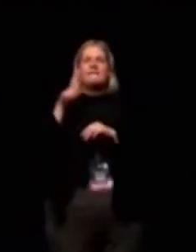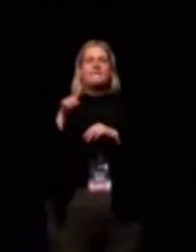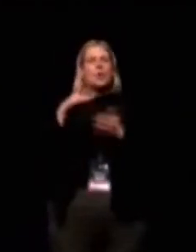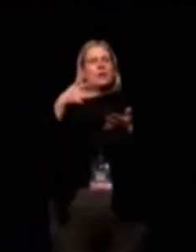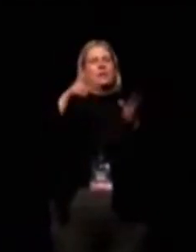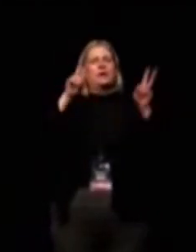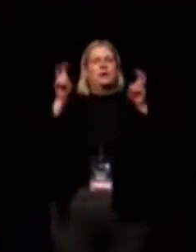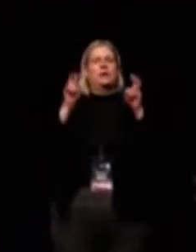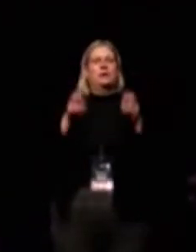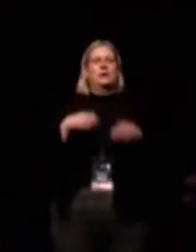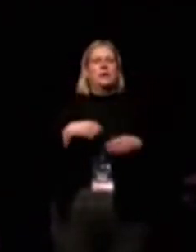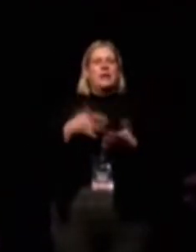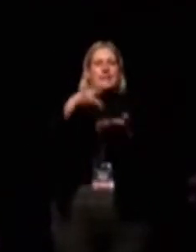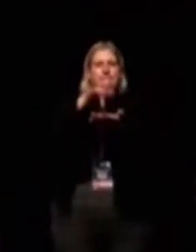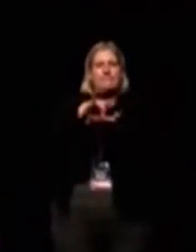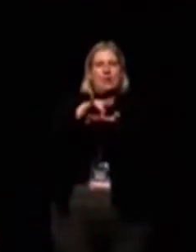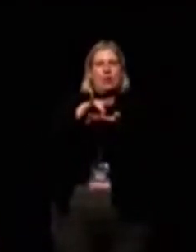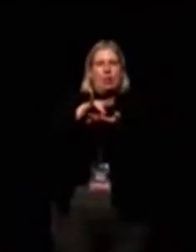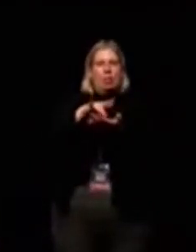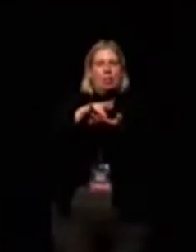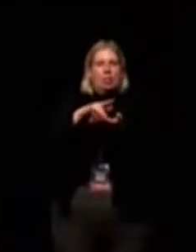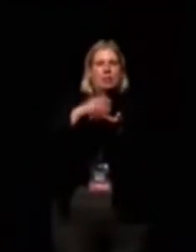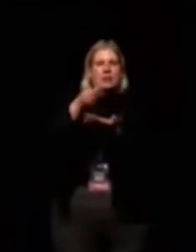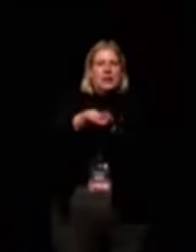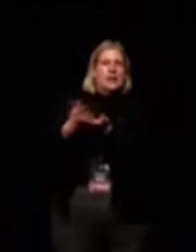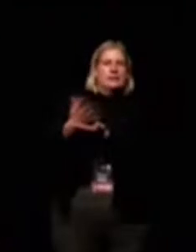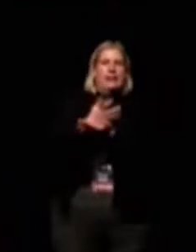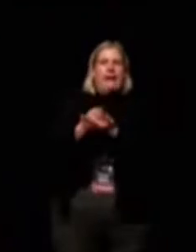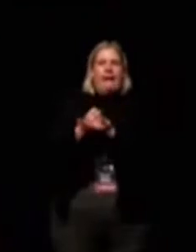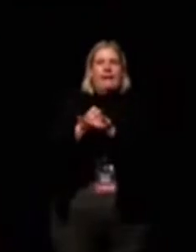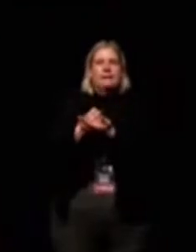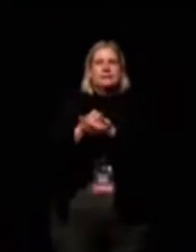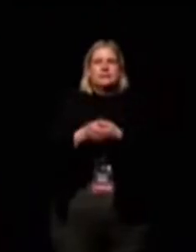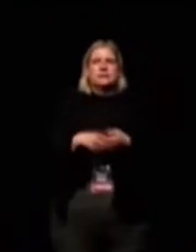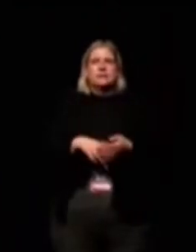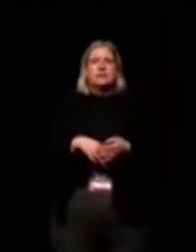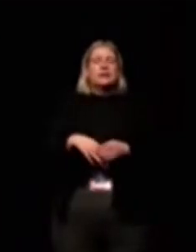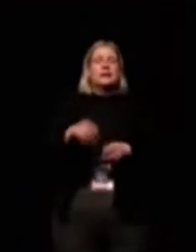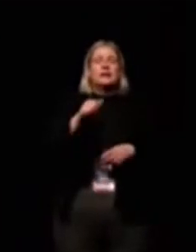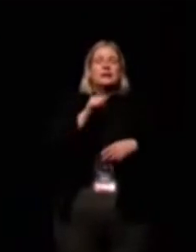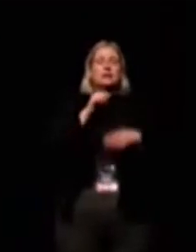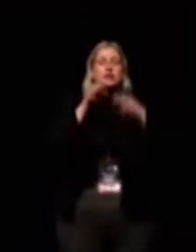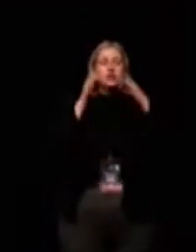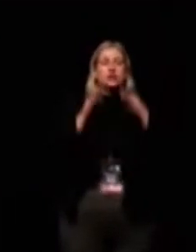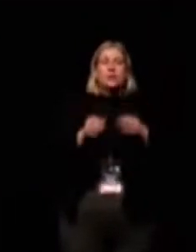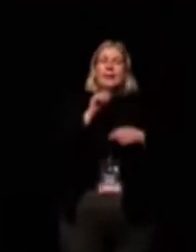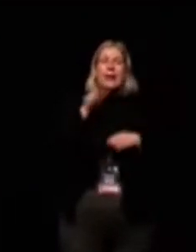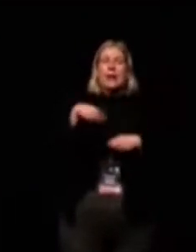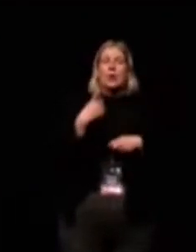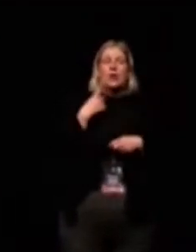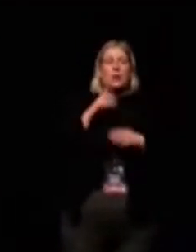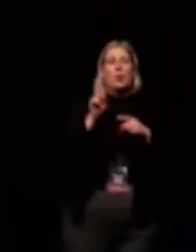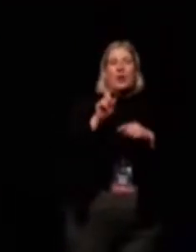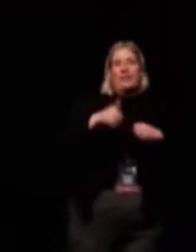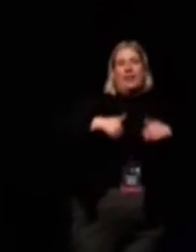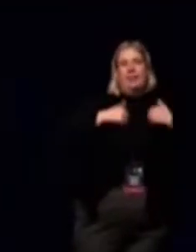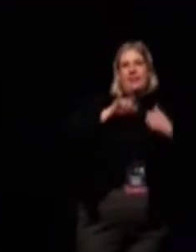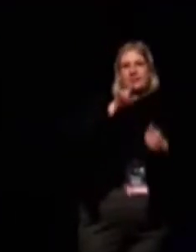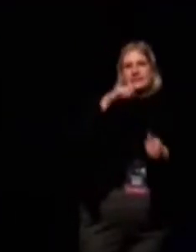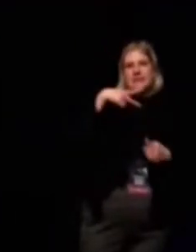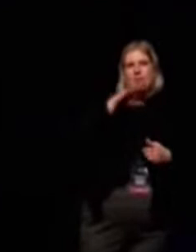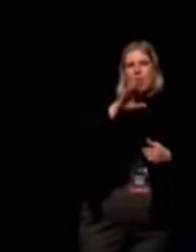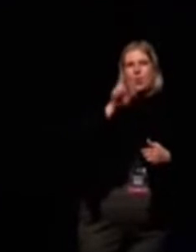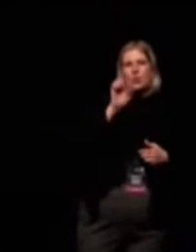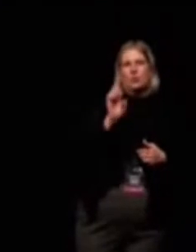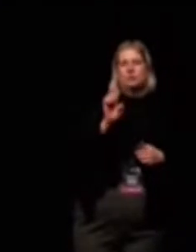lift people out of their preordained destiny determined by their zip code until now. And we believe